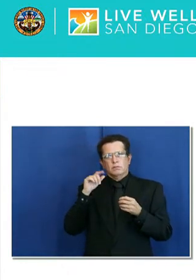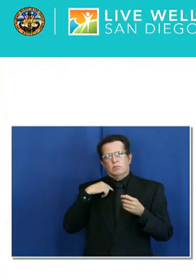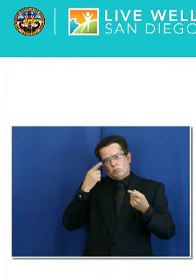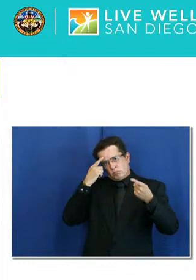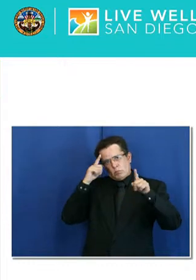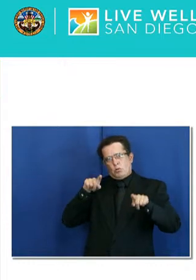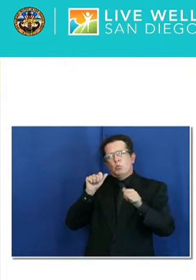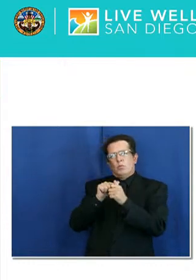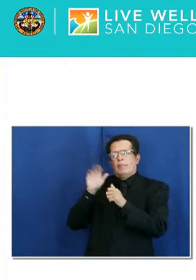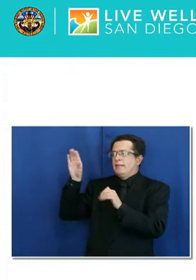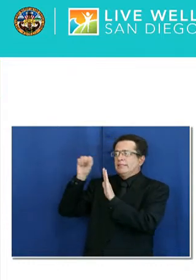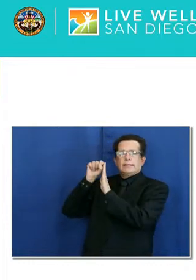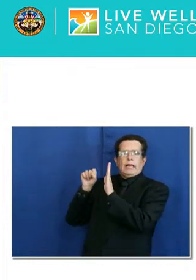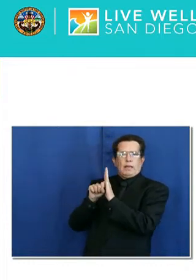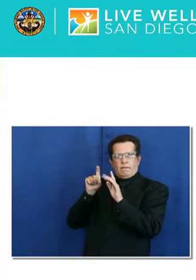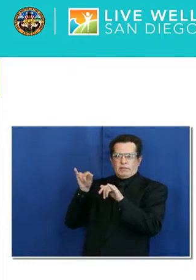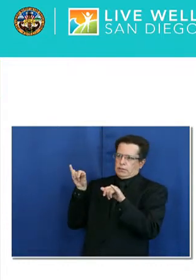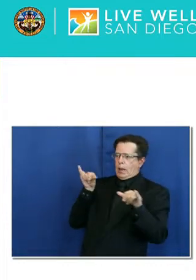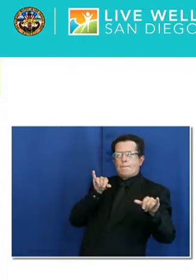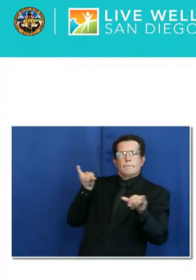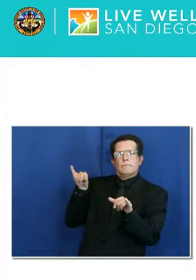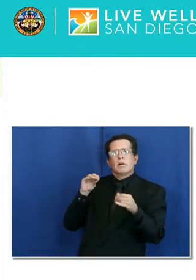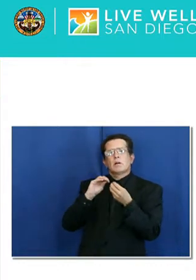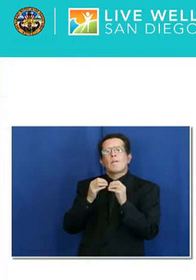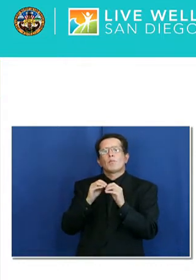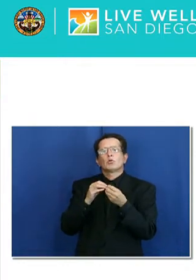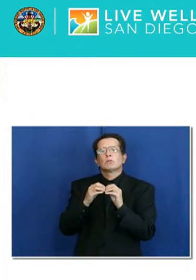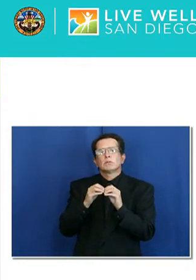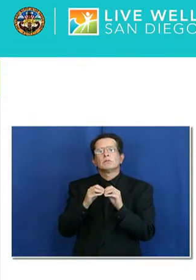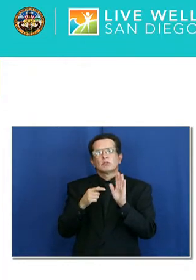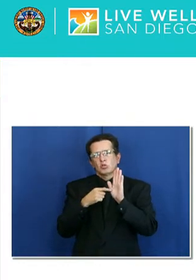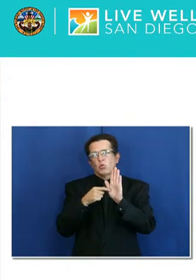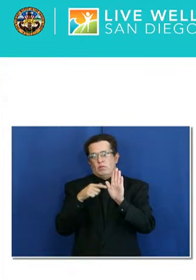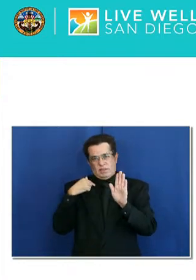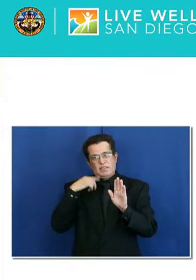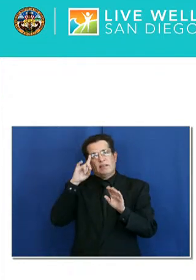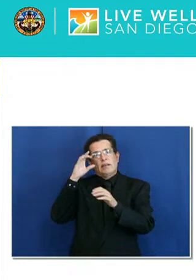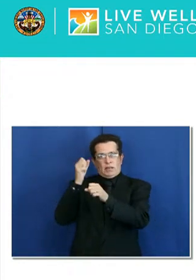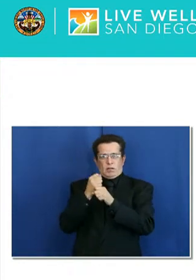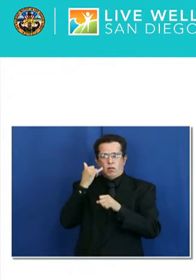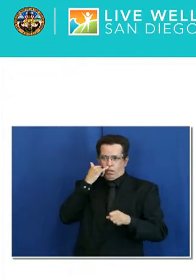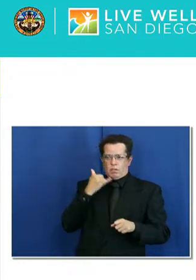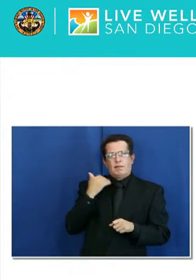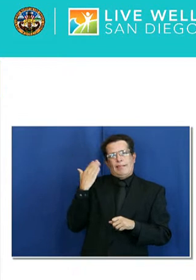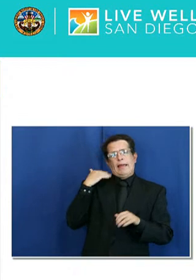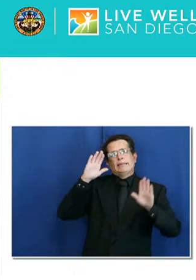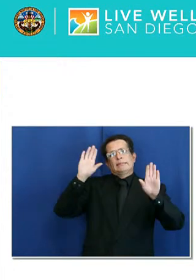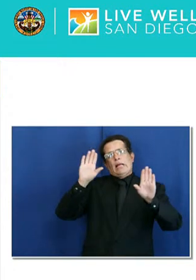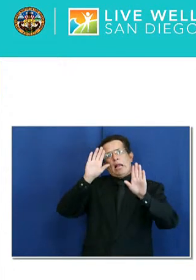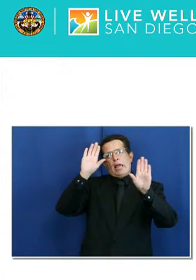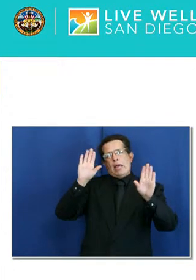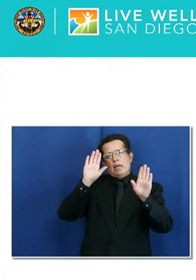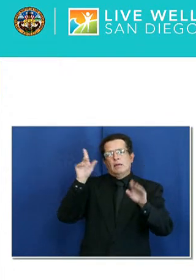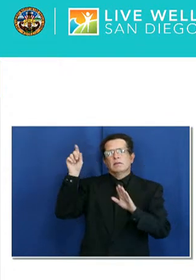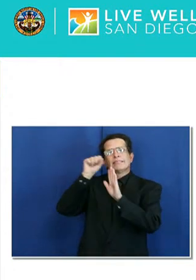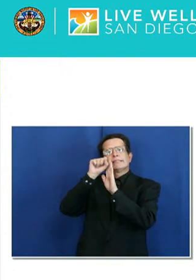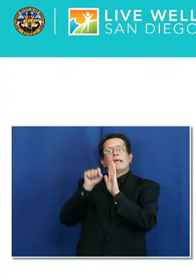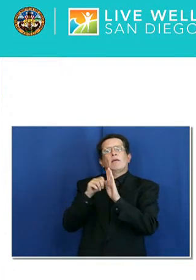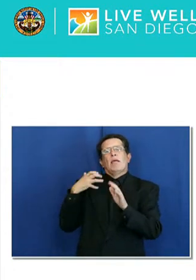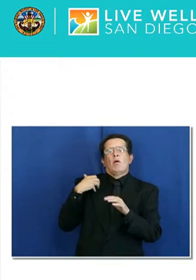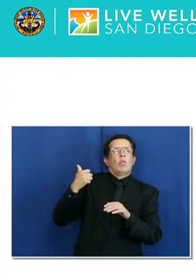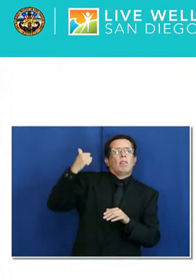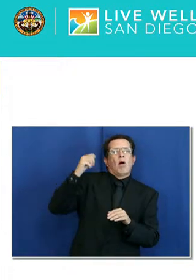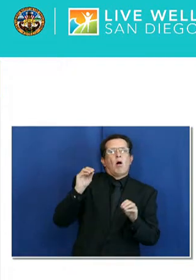reconciled backlogged testing. And indeed, I did receive a phone call on Sunday from the interim state health